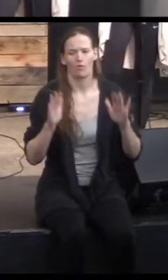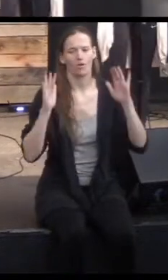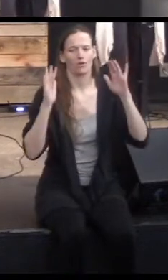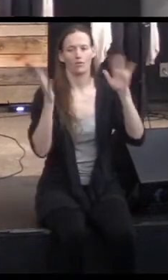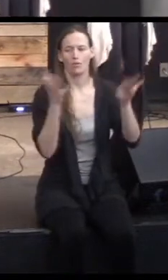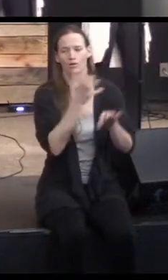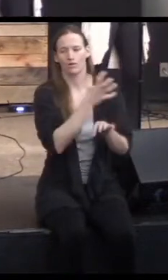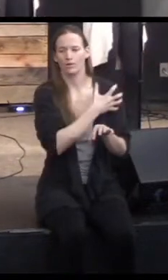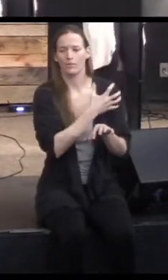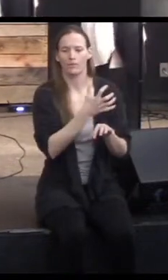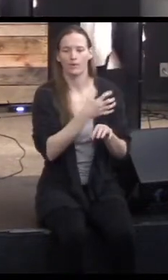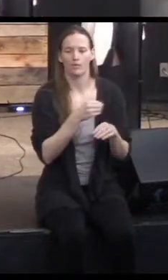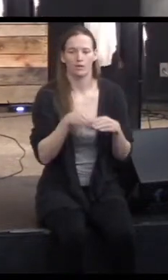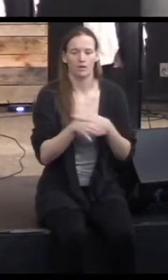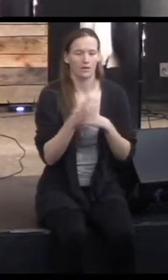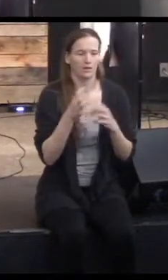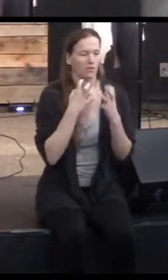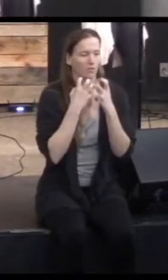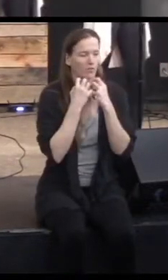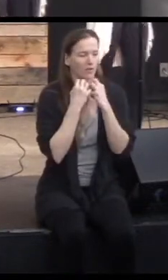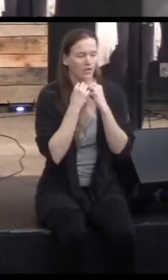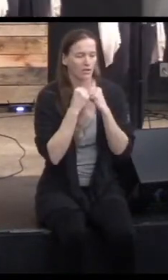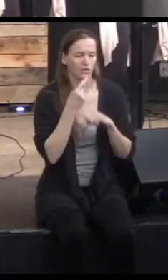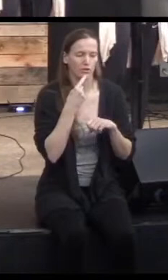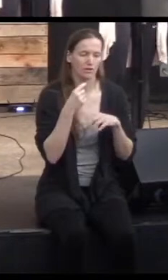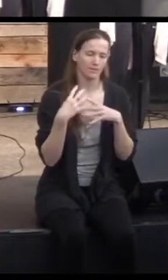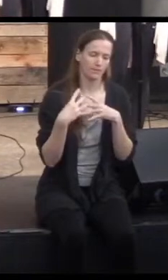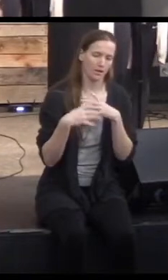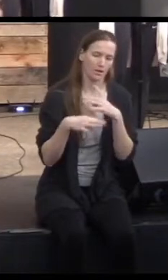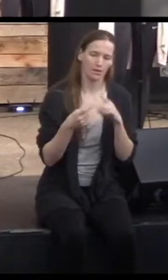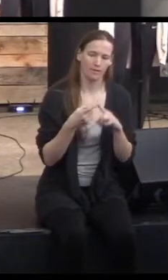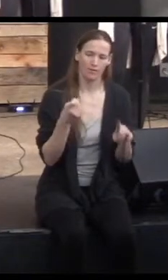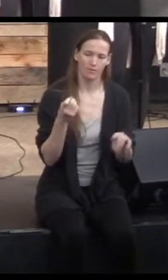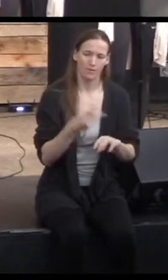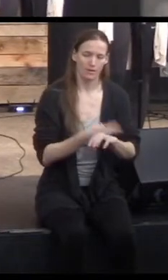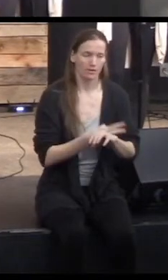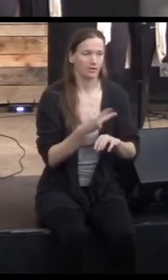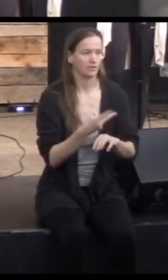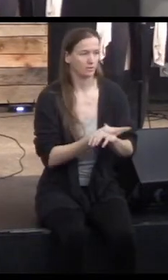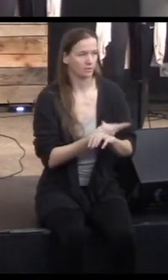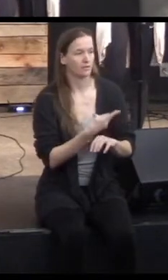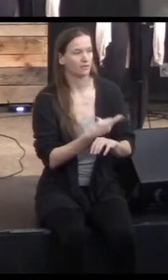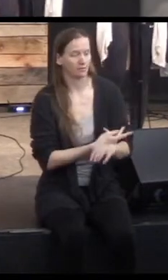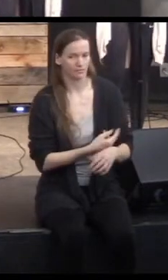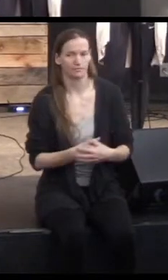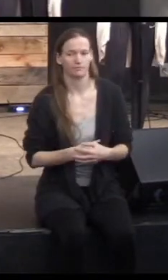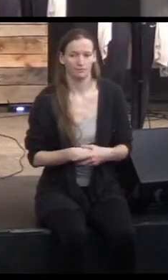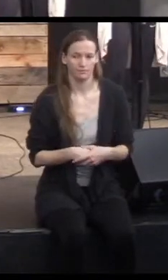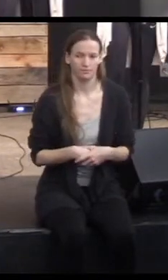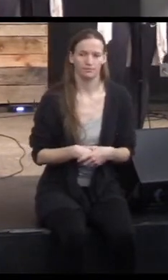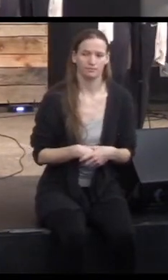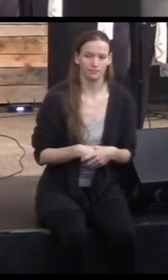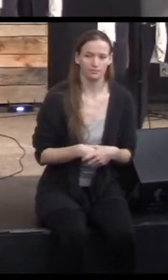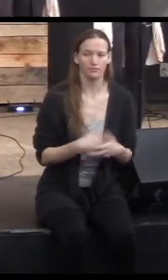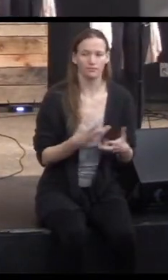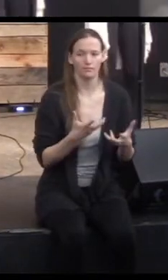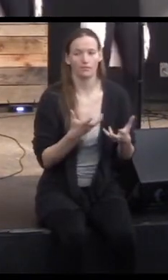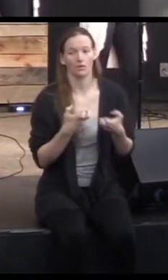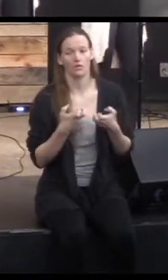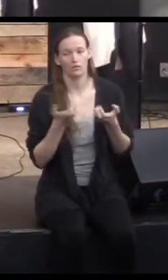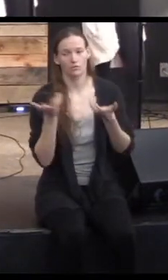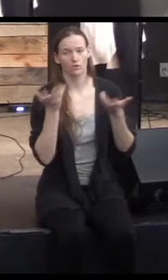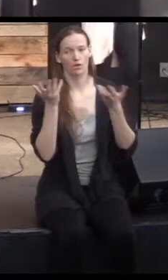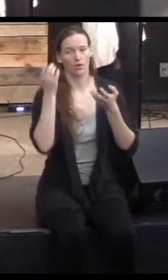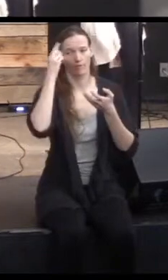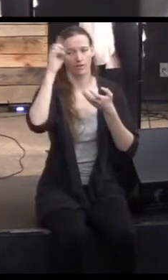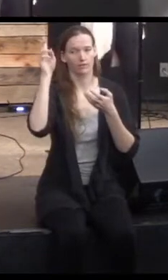There is power, wonder-working power in the precious blood of the Lamb. Would you